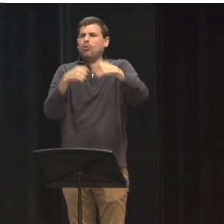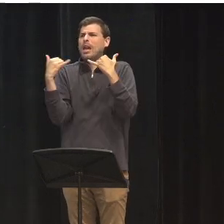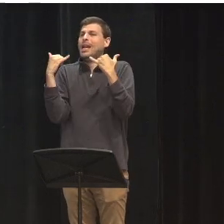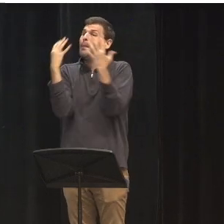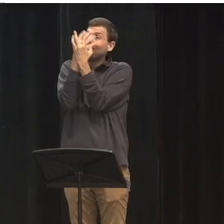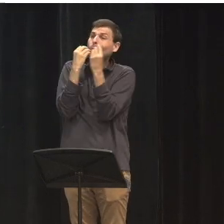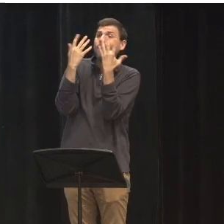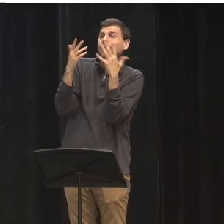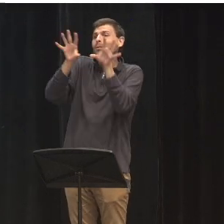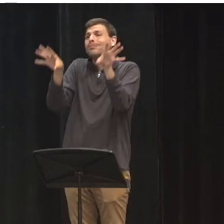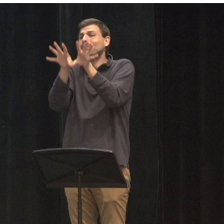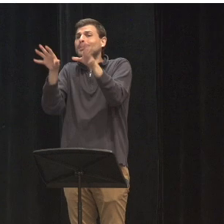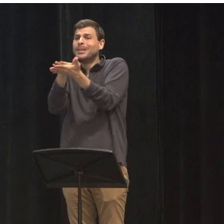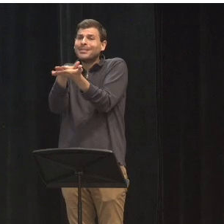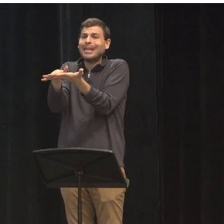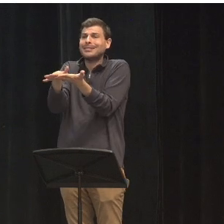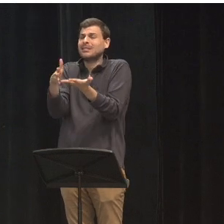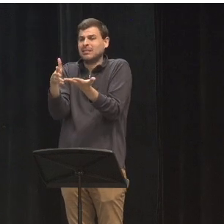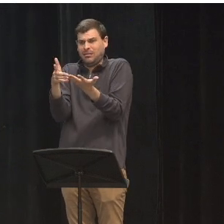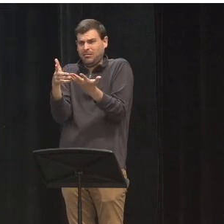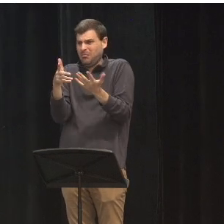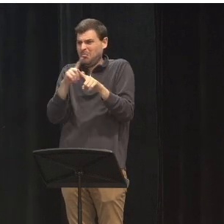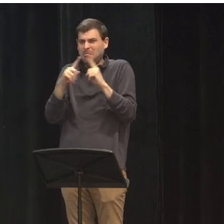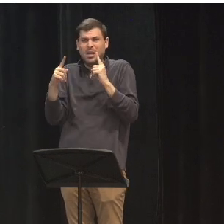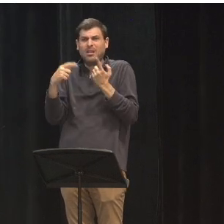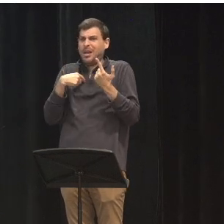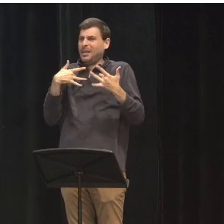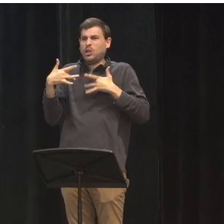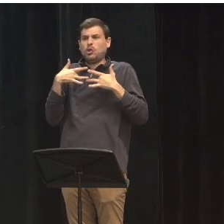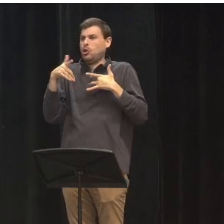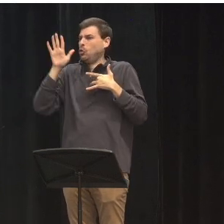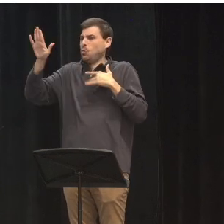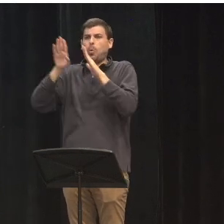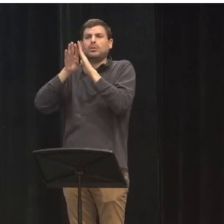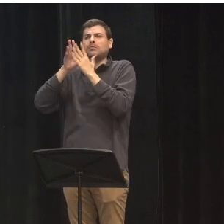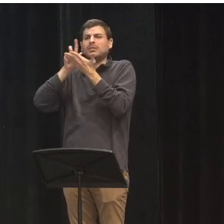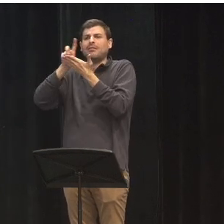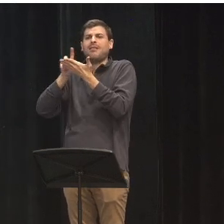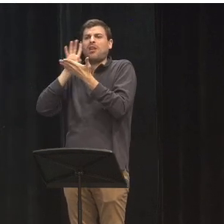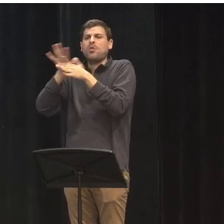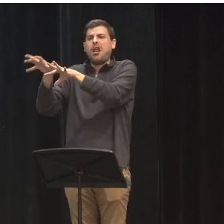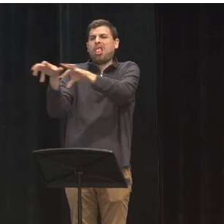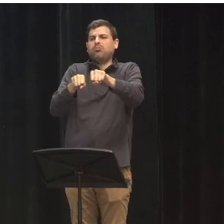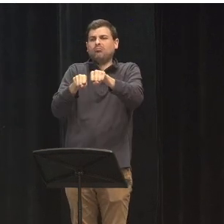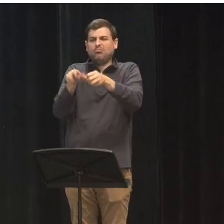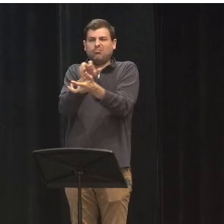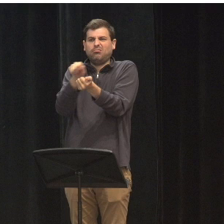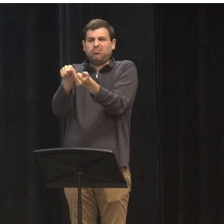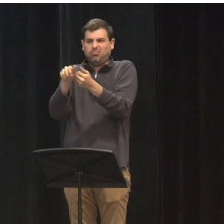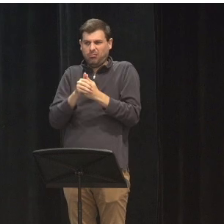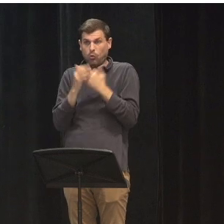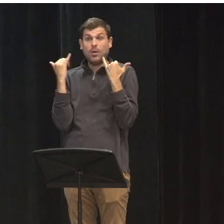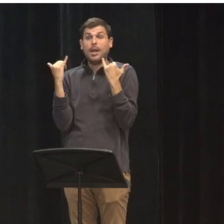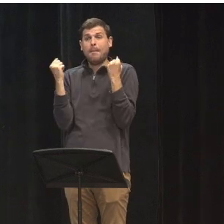beautiful. It's obviously a lot of attention was paid to its design, and it attracts tourists